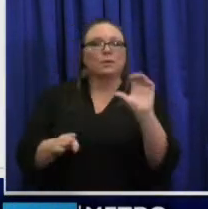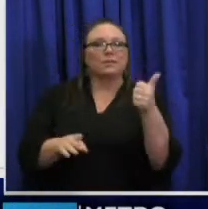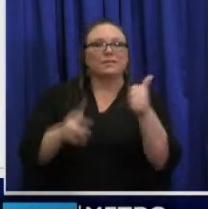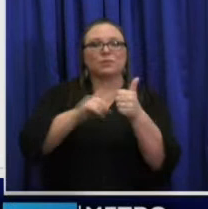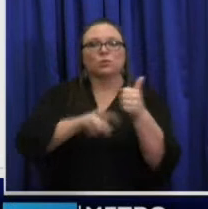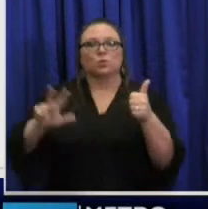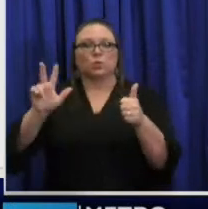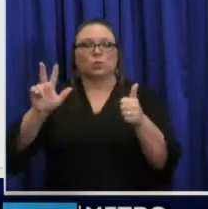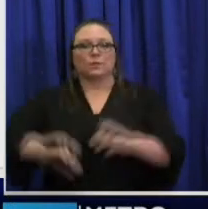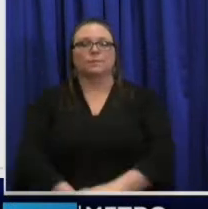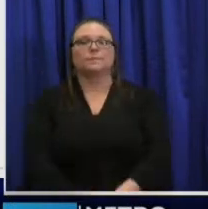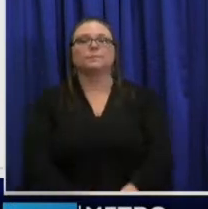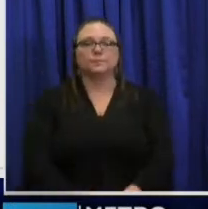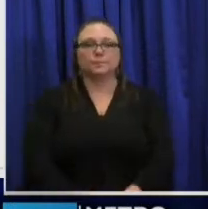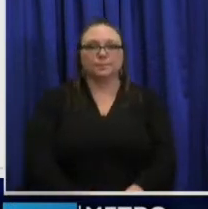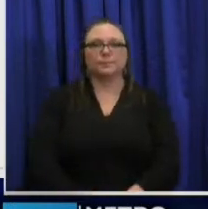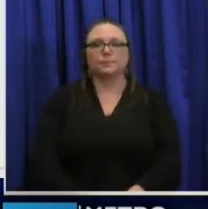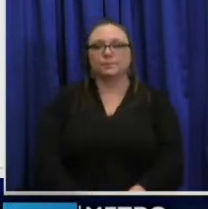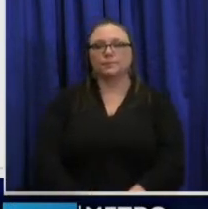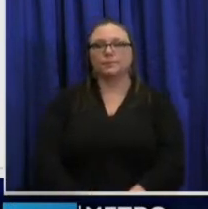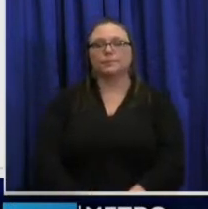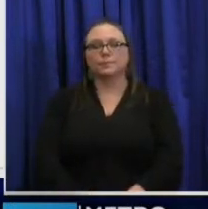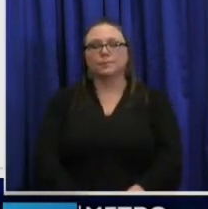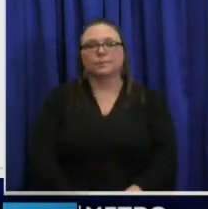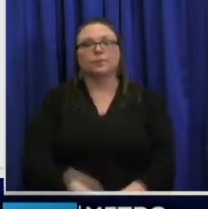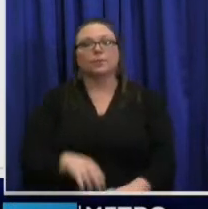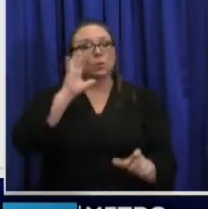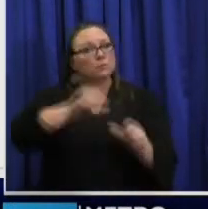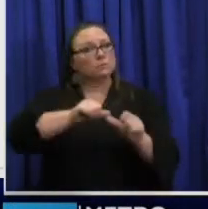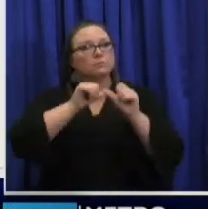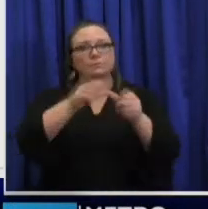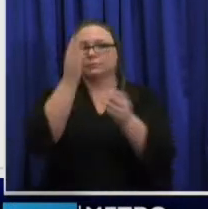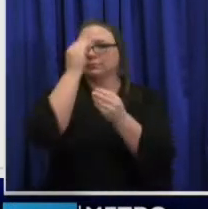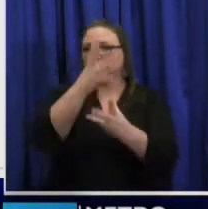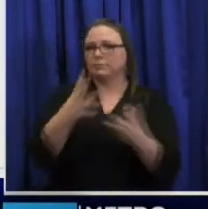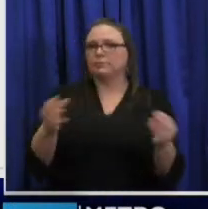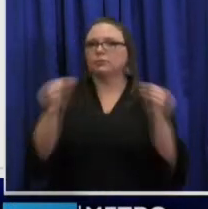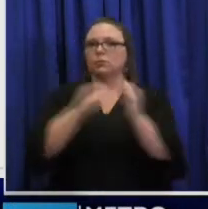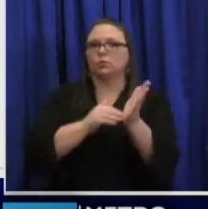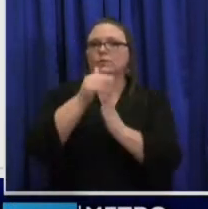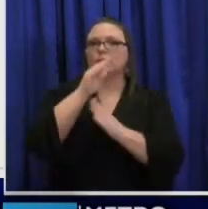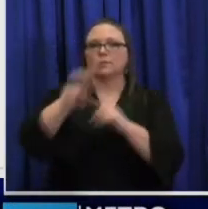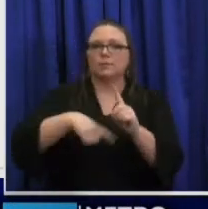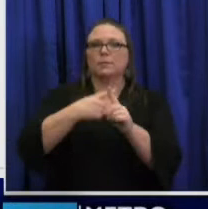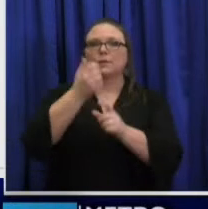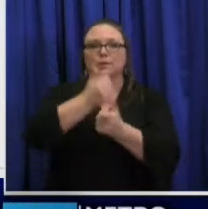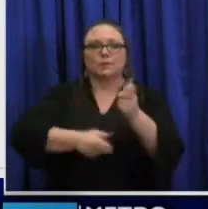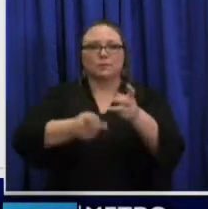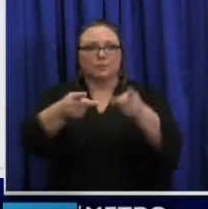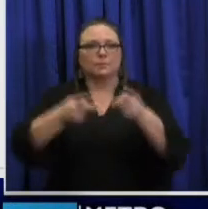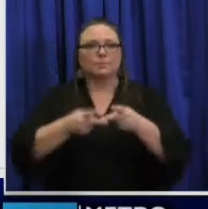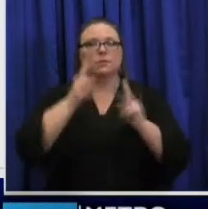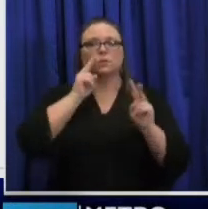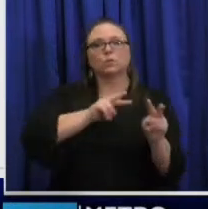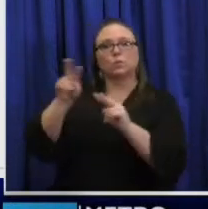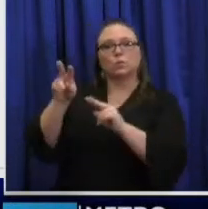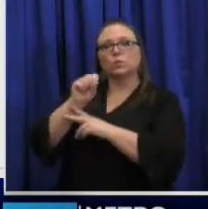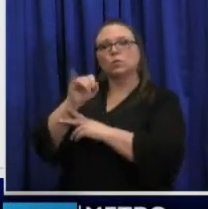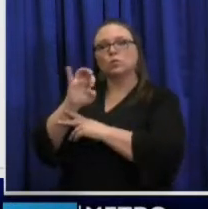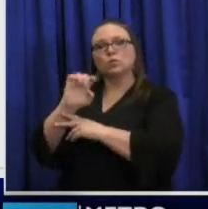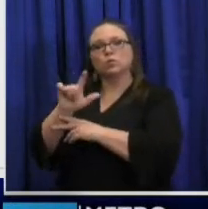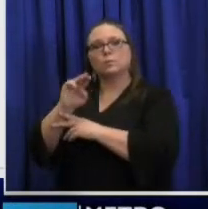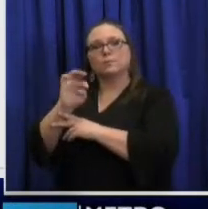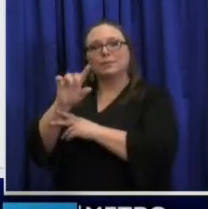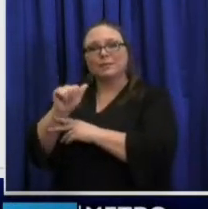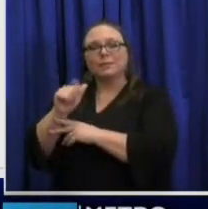to 3 p.m. We will continue to update daily on the sites, so please continue to monitor social media and call the